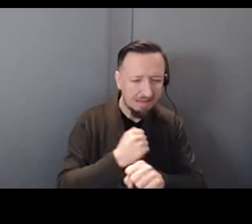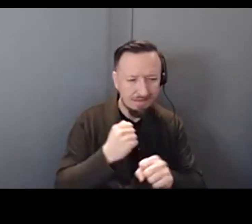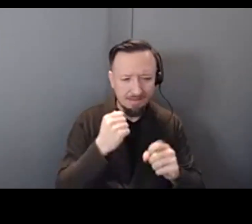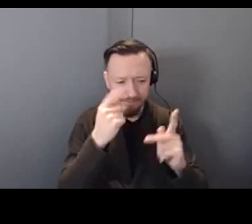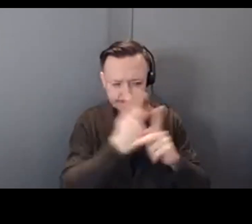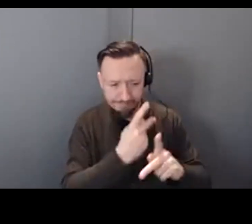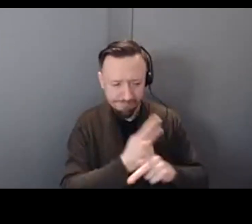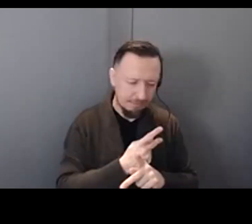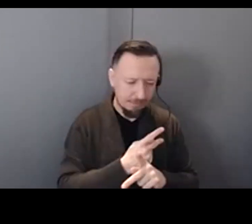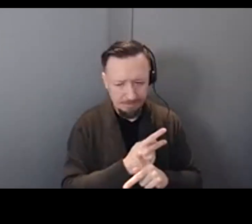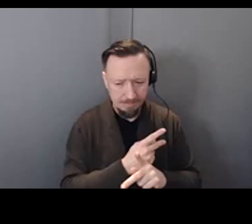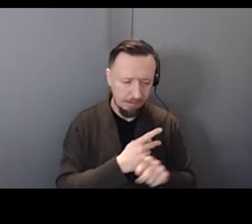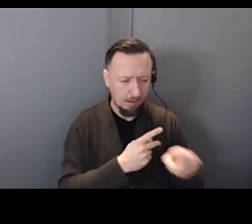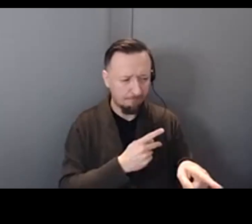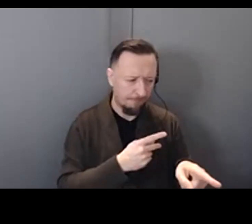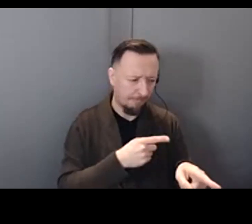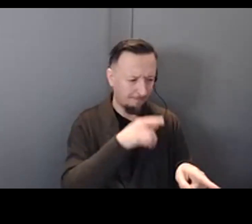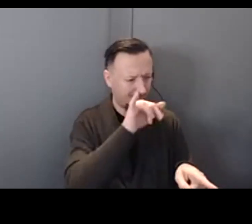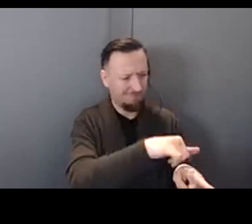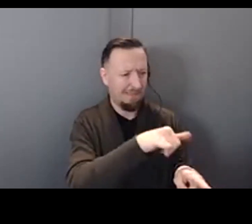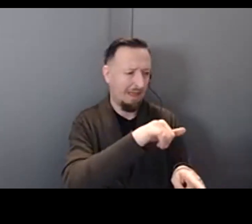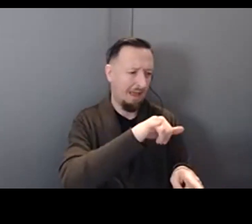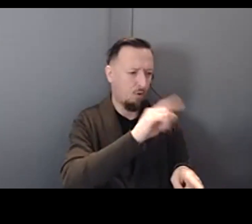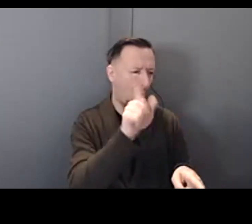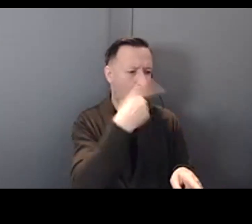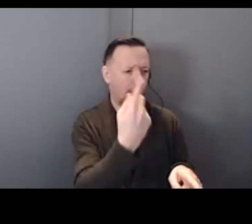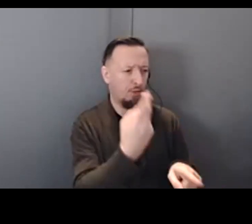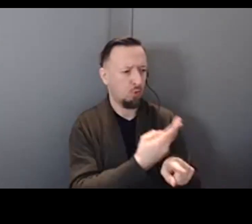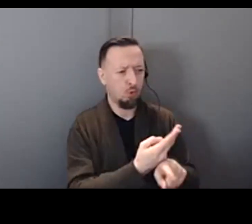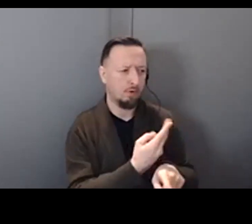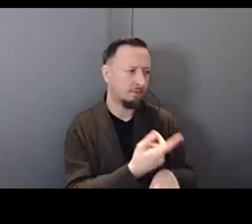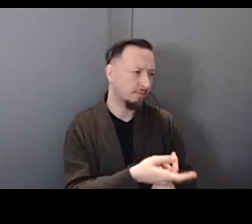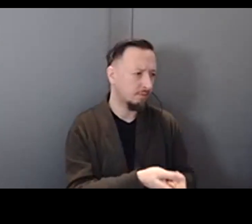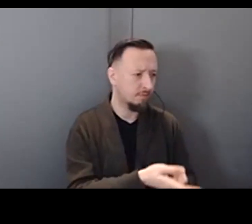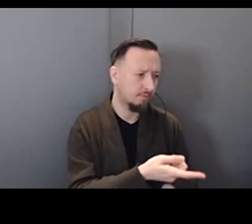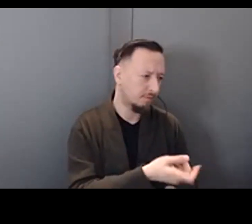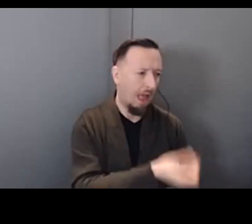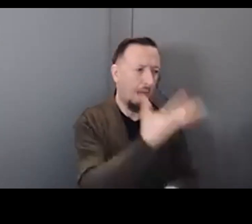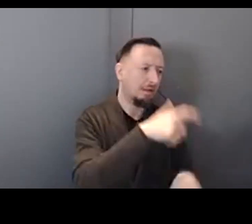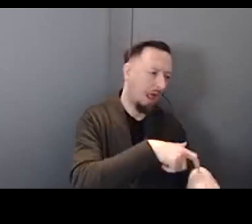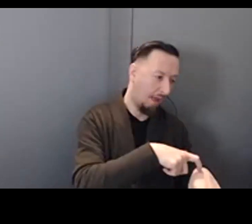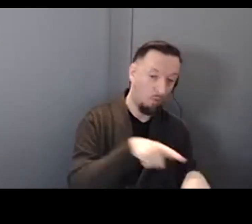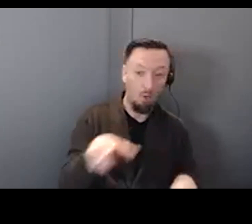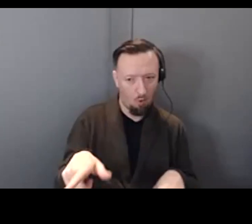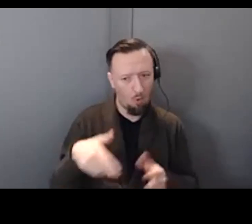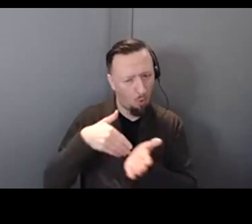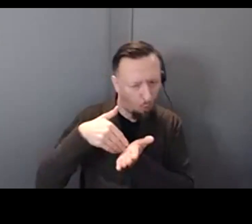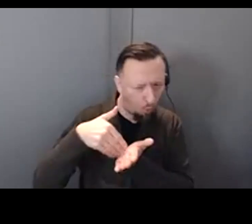hey, this code was only used X amount of times versus, this one that was used thousands of times.